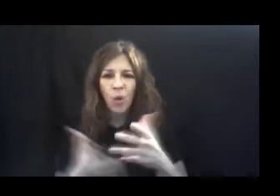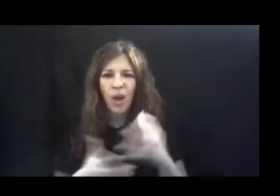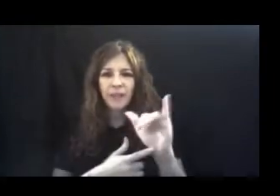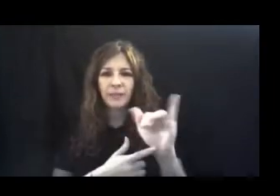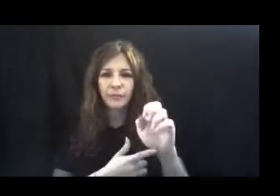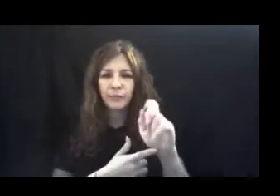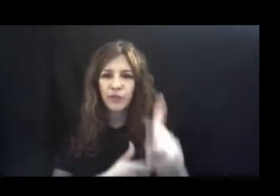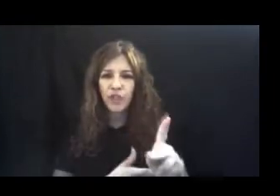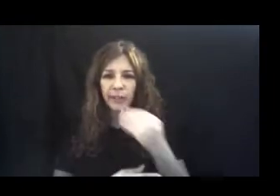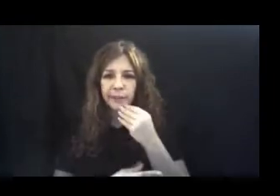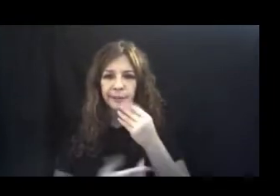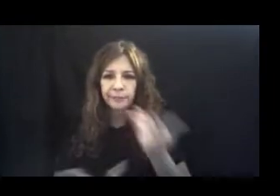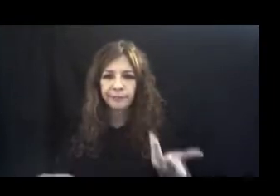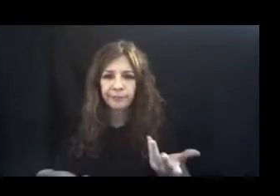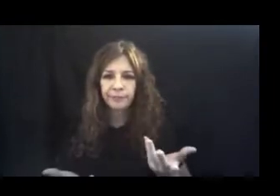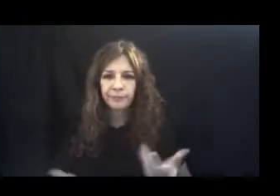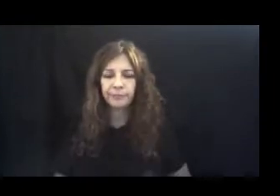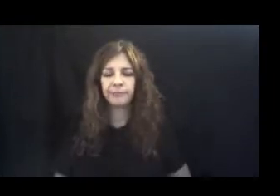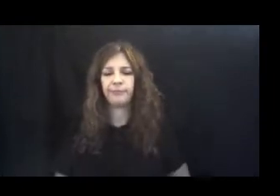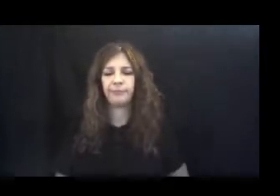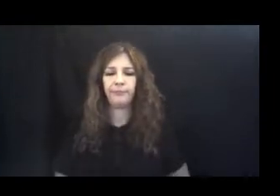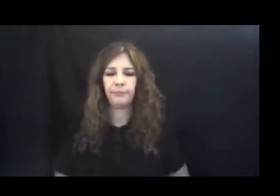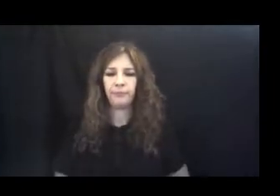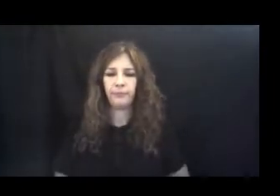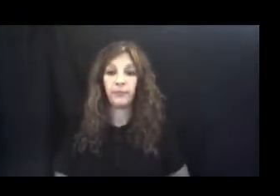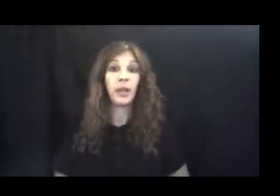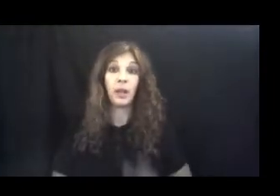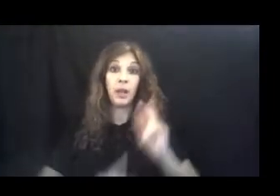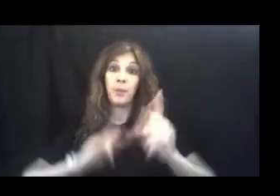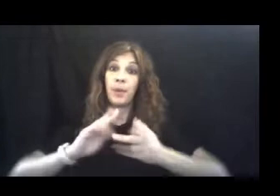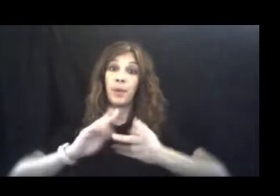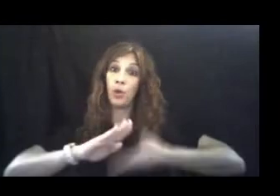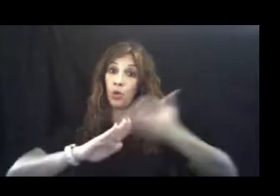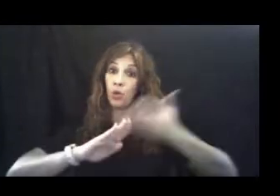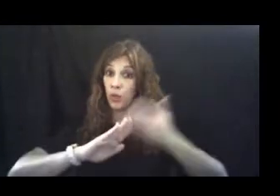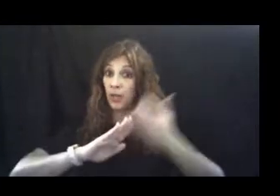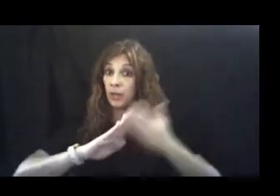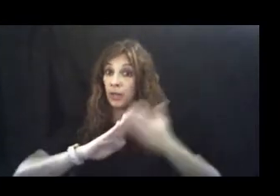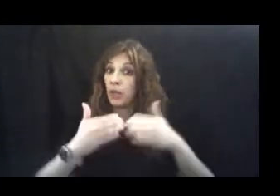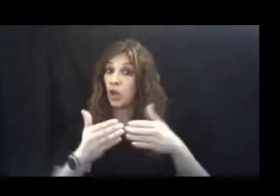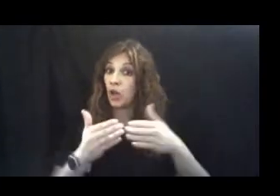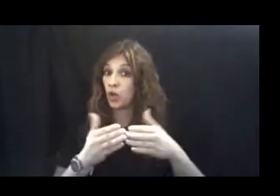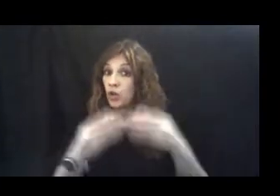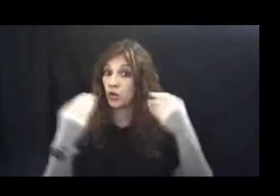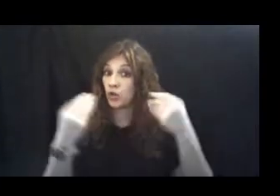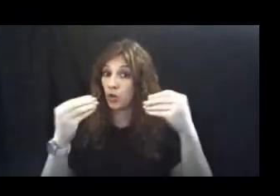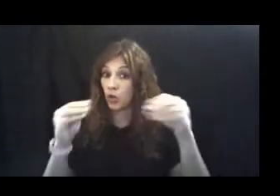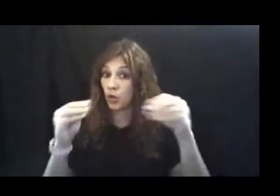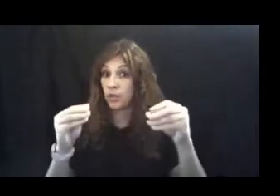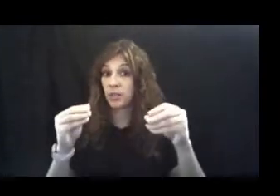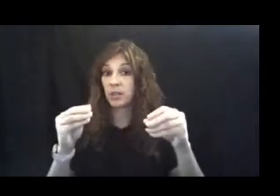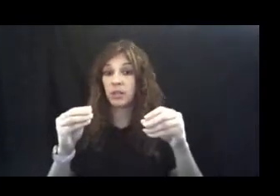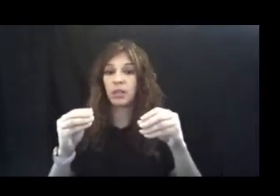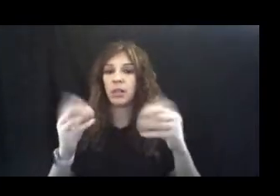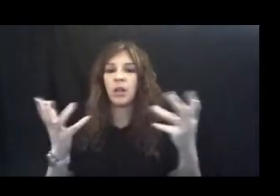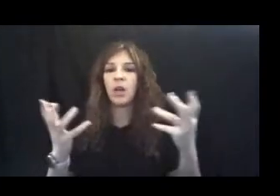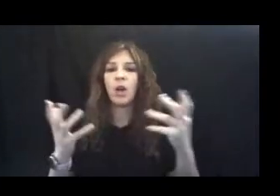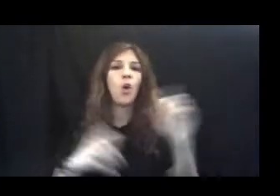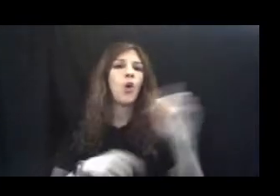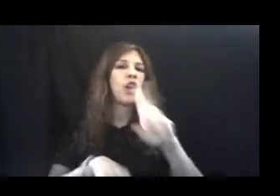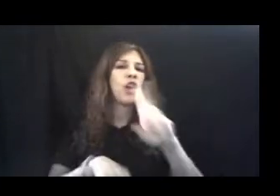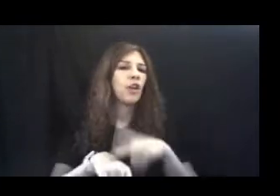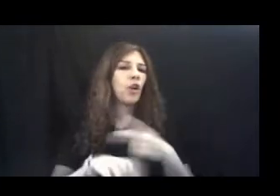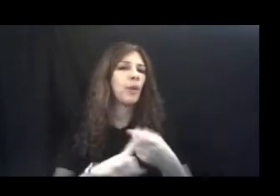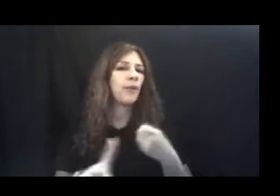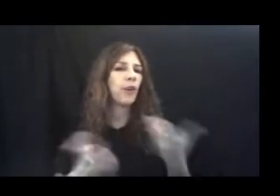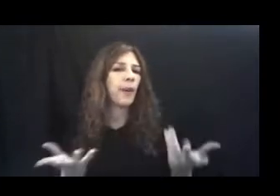Butler, I have a question. It's true. The people who run these corner stores, where would you say they're usually from? Well,